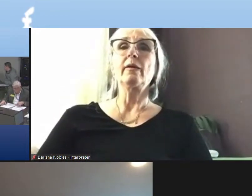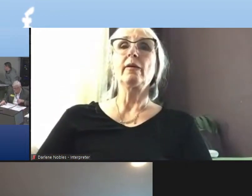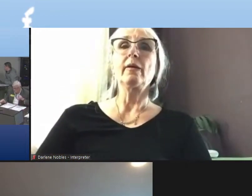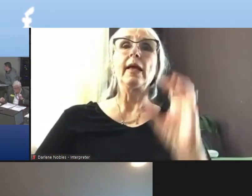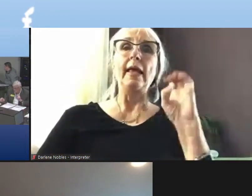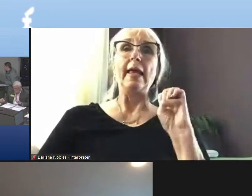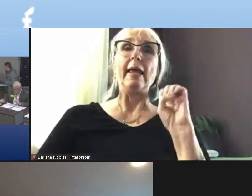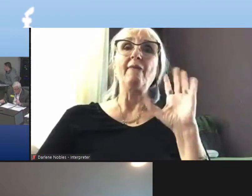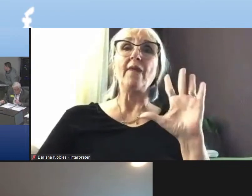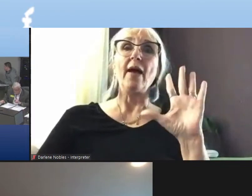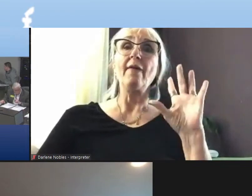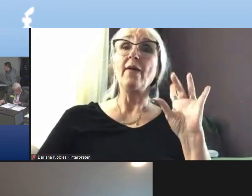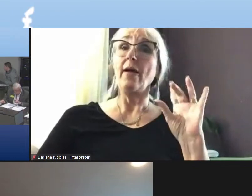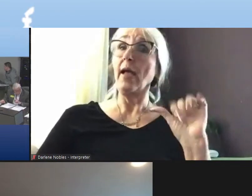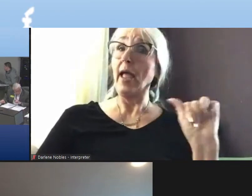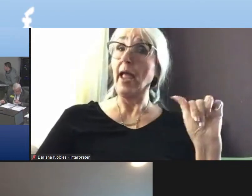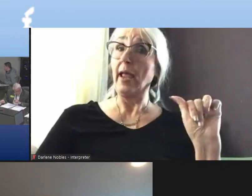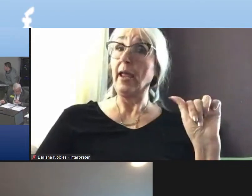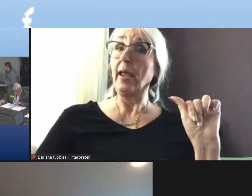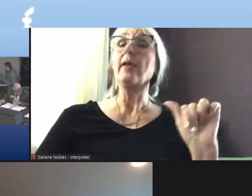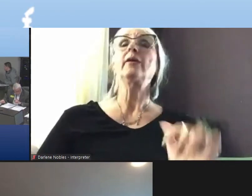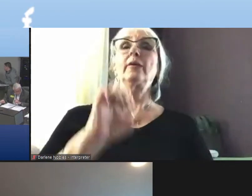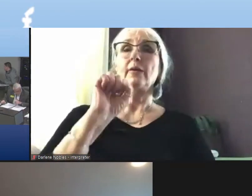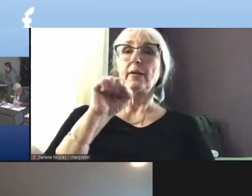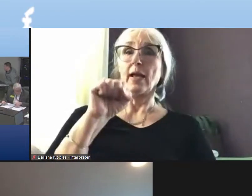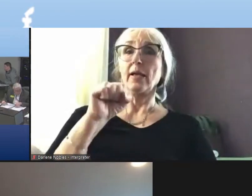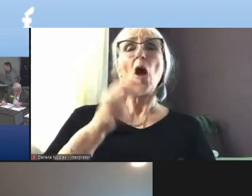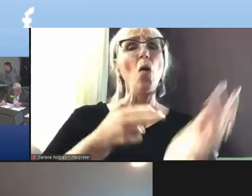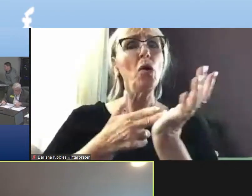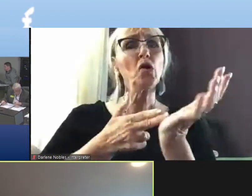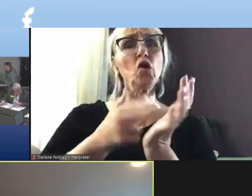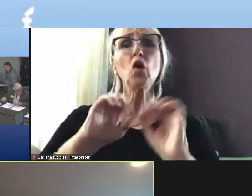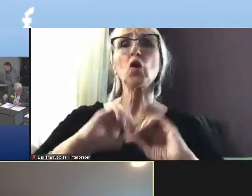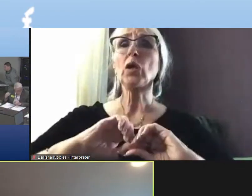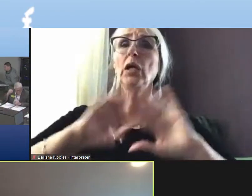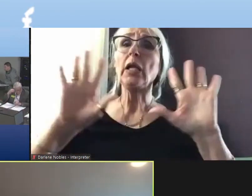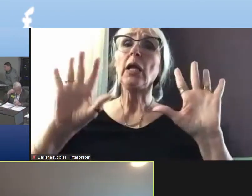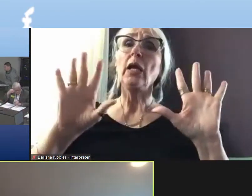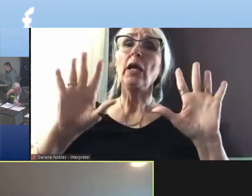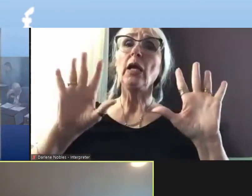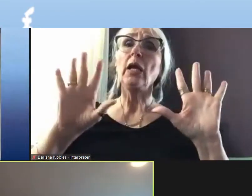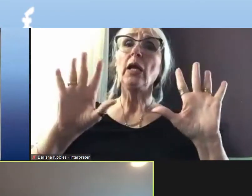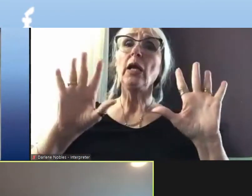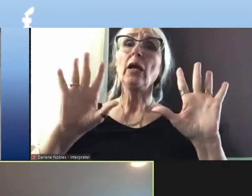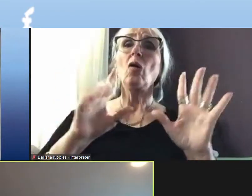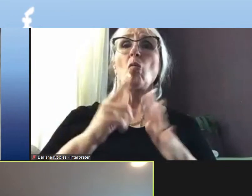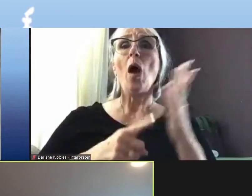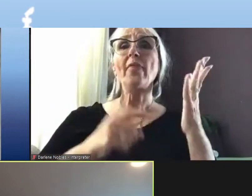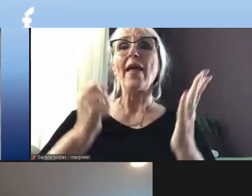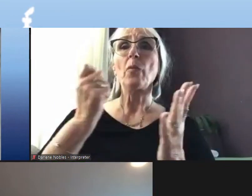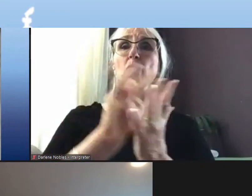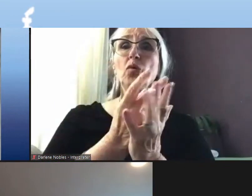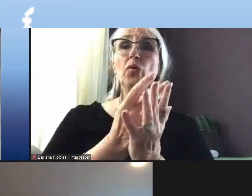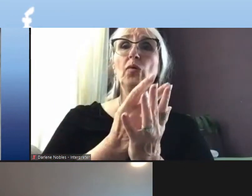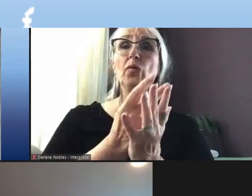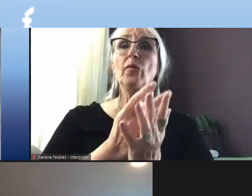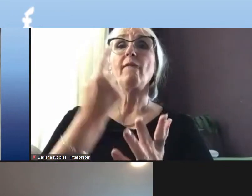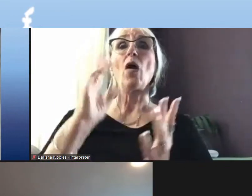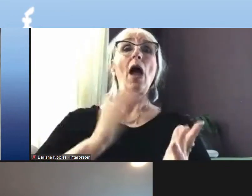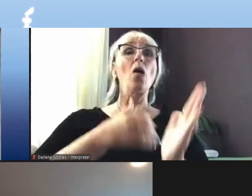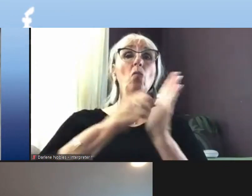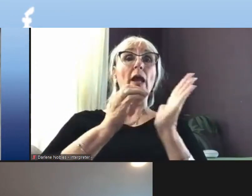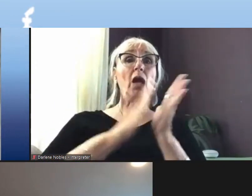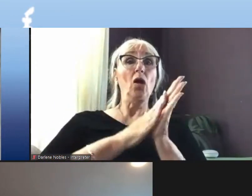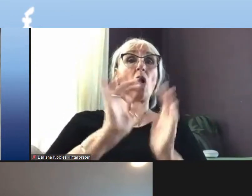E5A, is that what you did? Yes, sir. Did I you just have wanted to make comment? sure it was clear what was being approved there, and just for our records also. I know